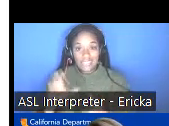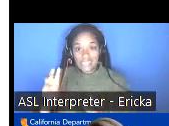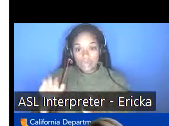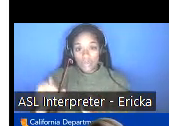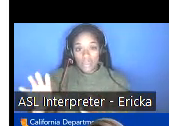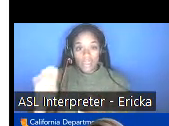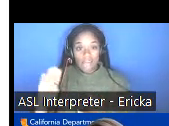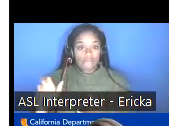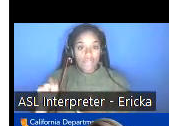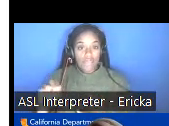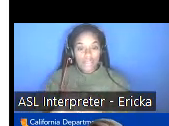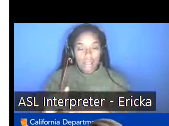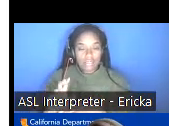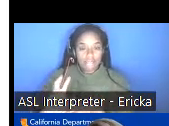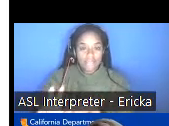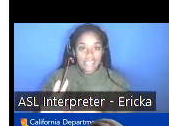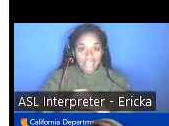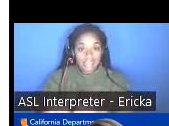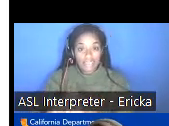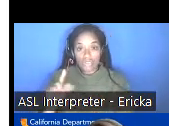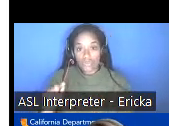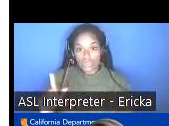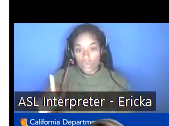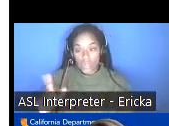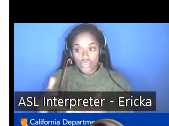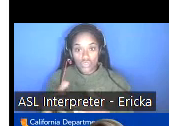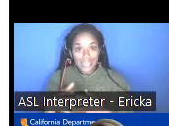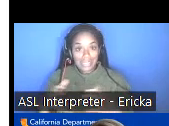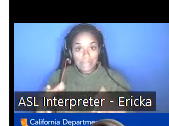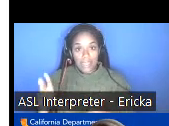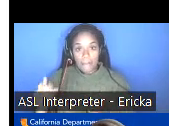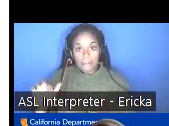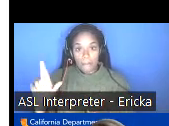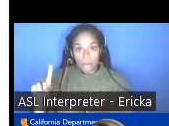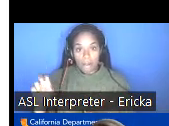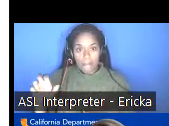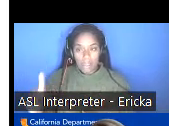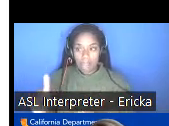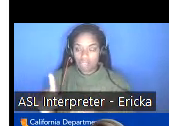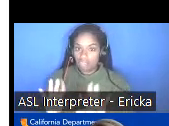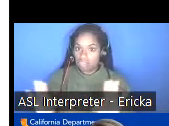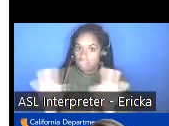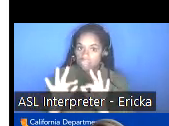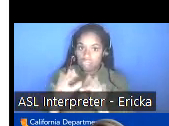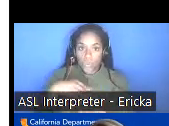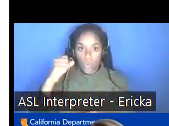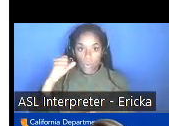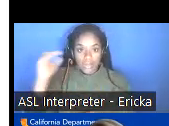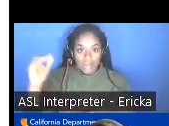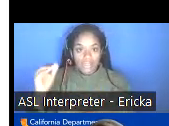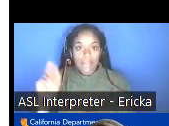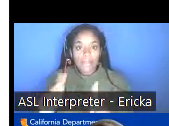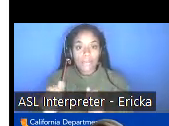in 2021 to expand broadband, which of course is really critical for older adults and people with disabilities